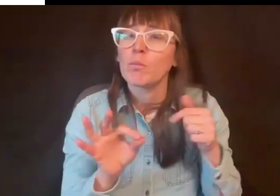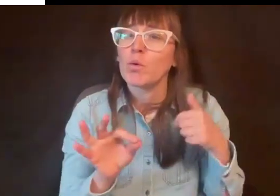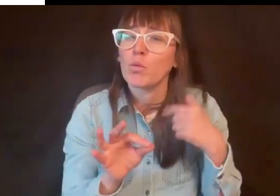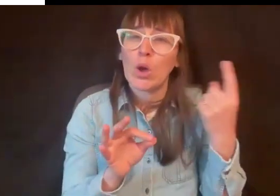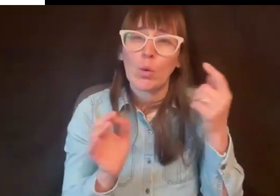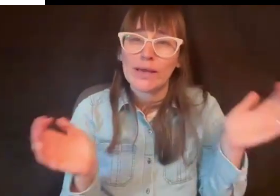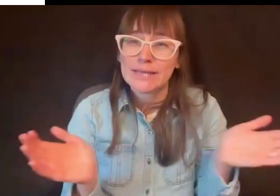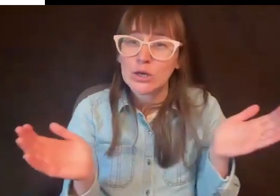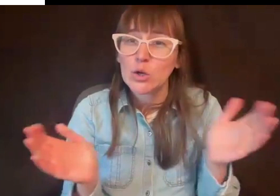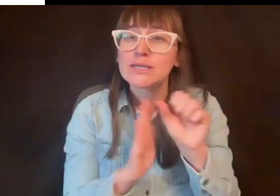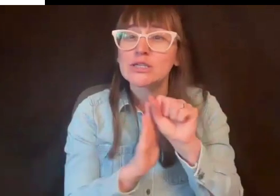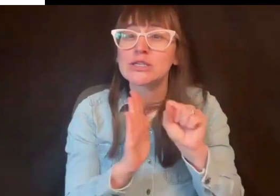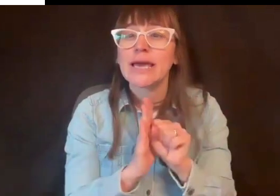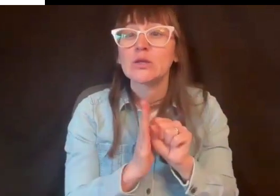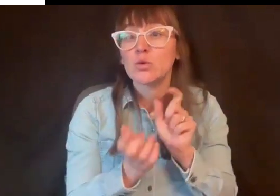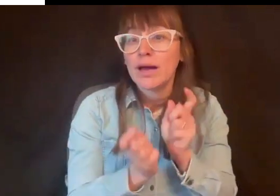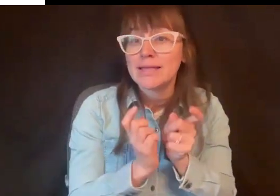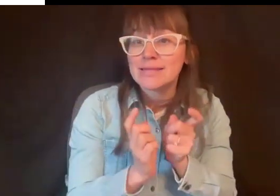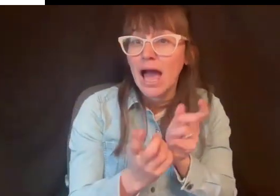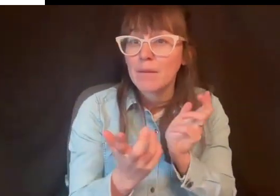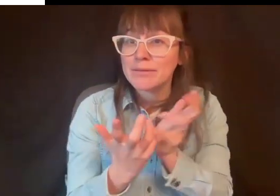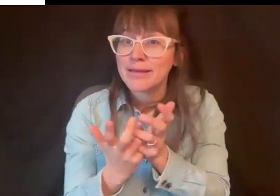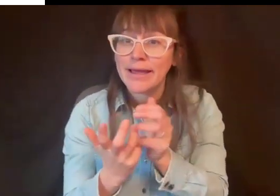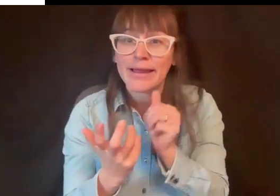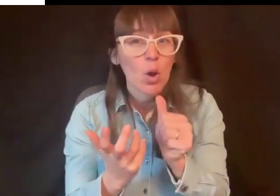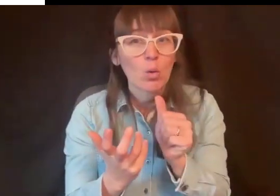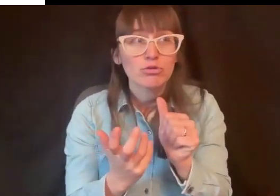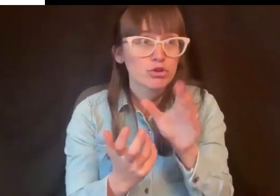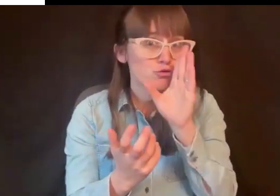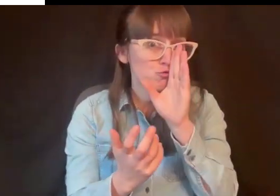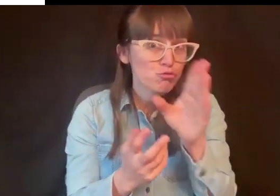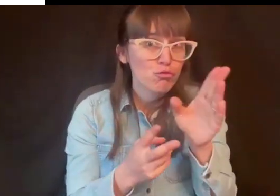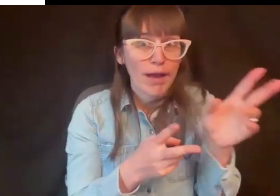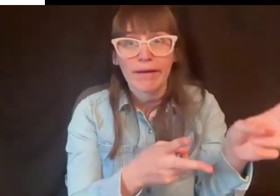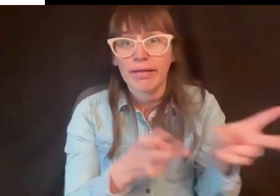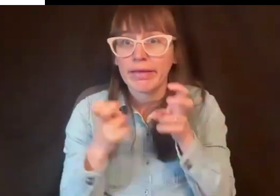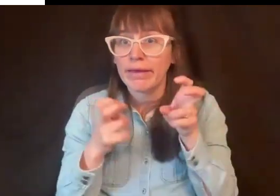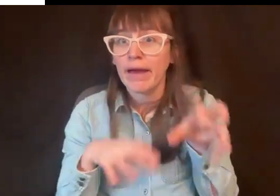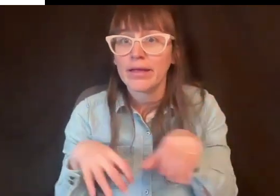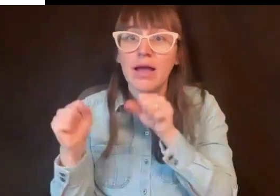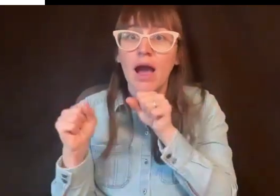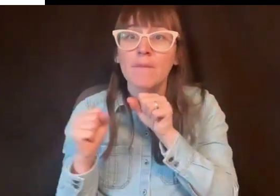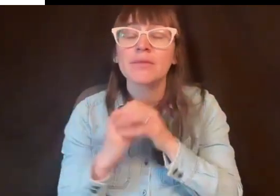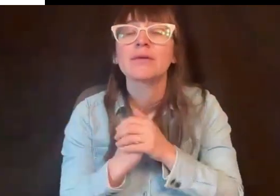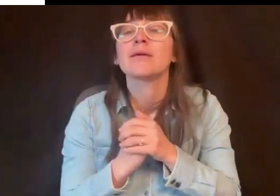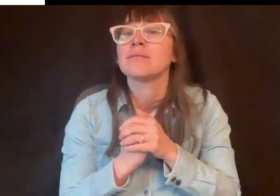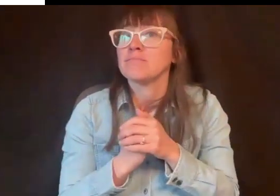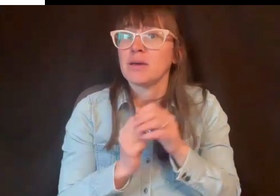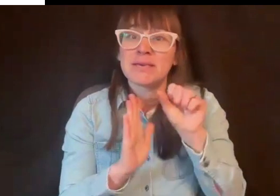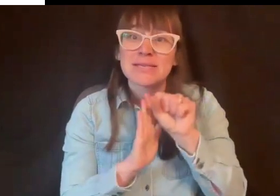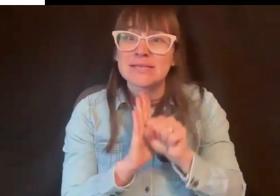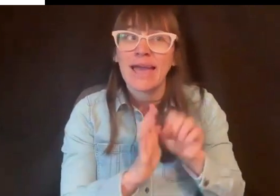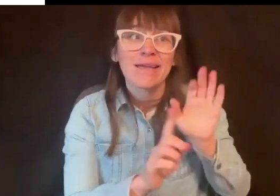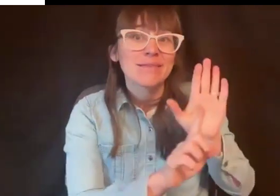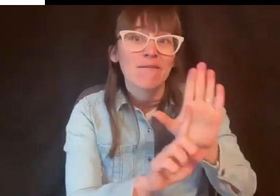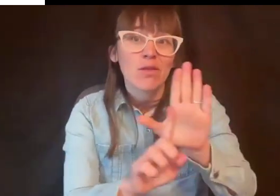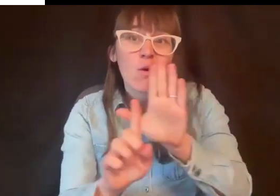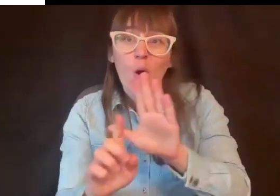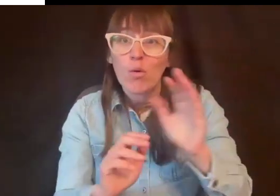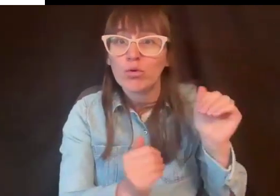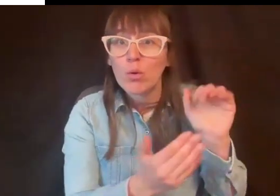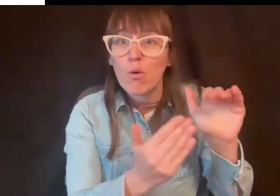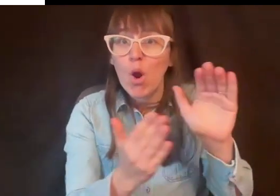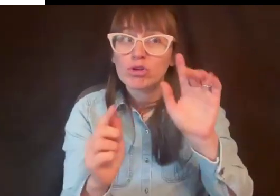and not adopt. And it's completely possible and actually expected that states may have totally different approaches to their policies and procedures that